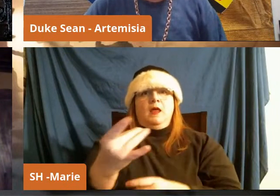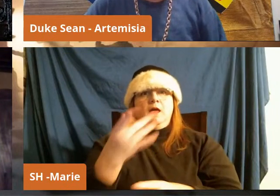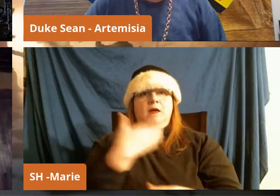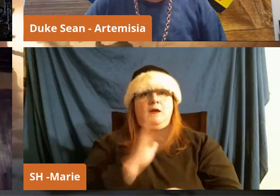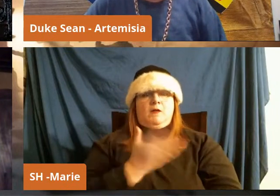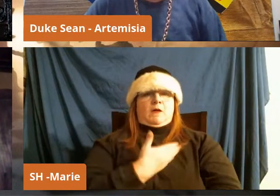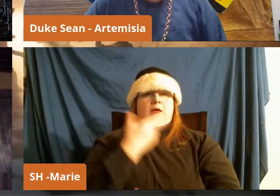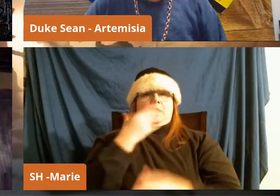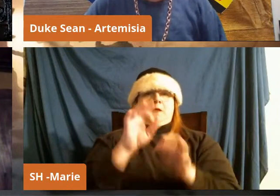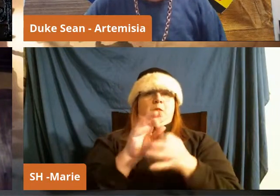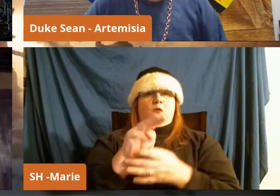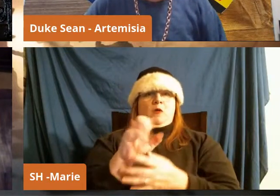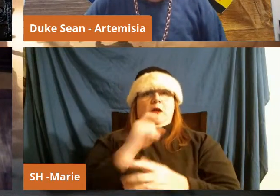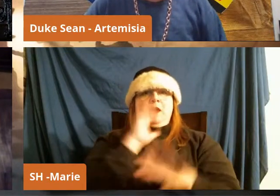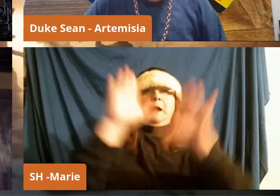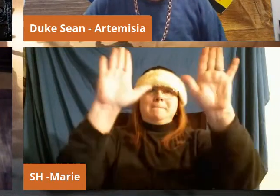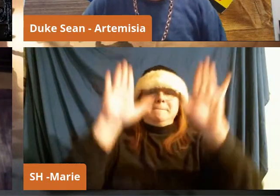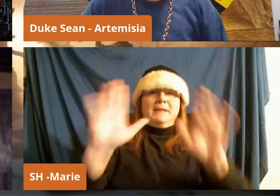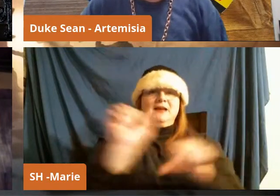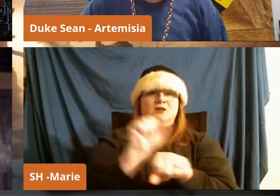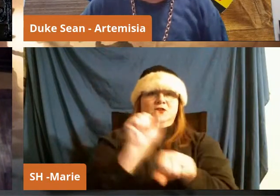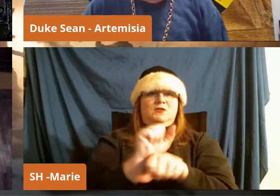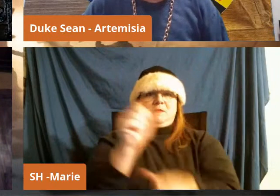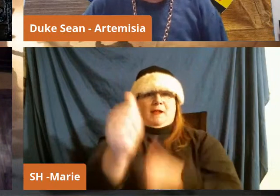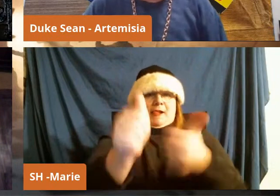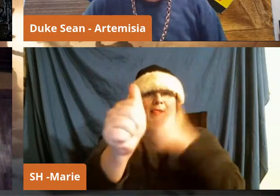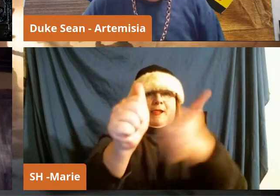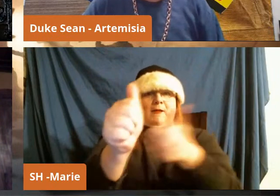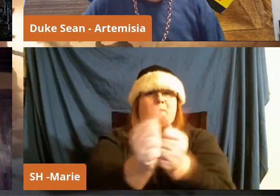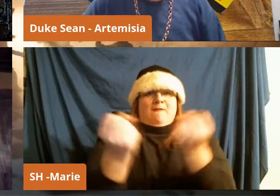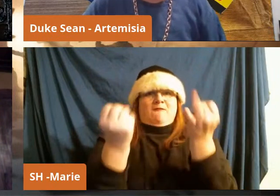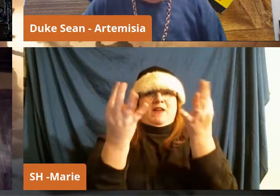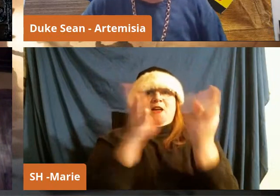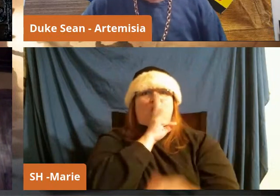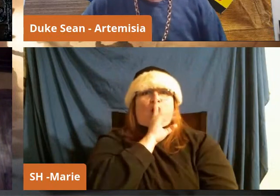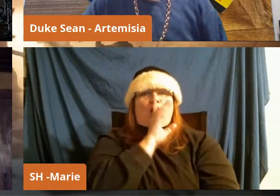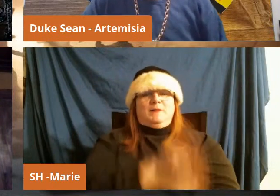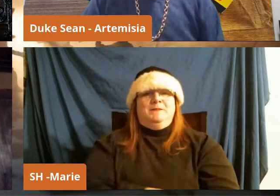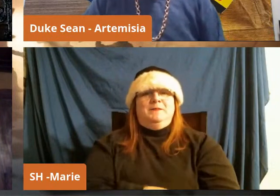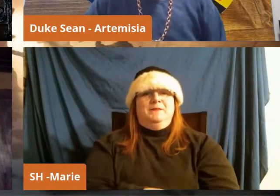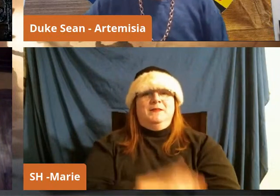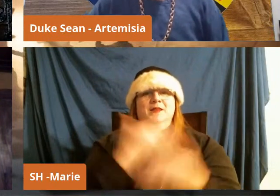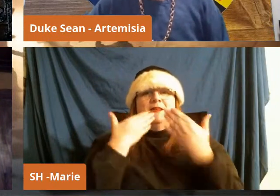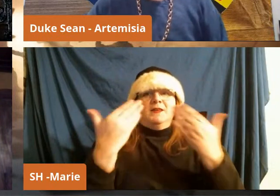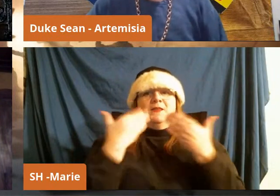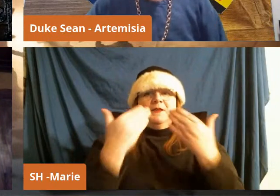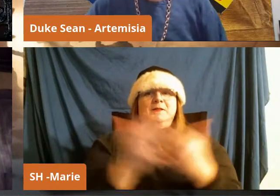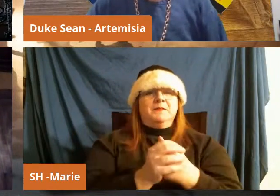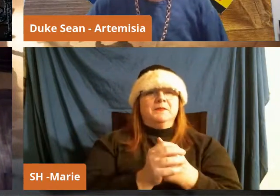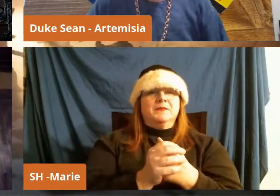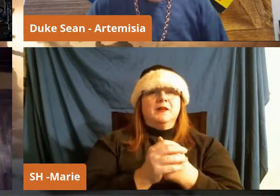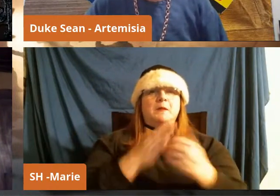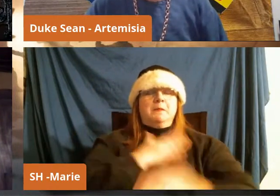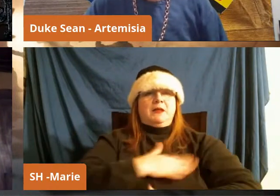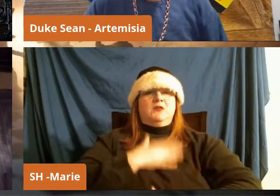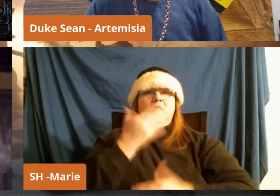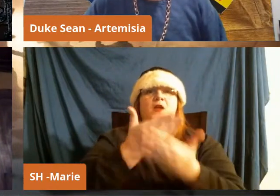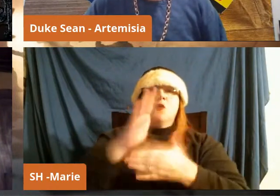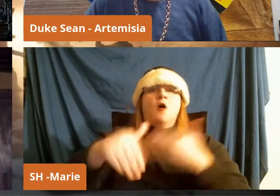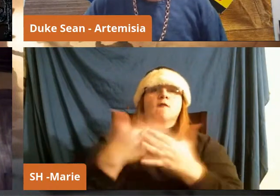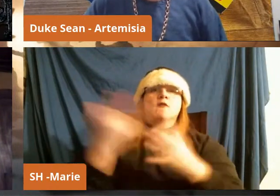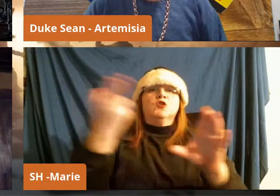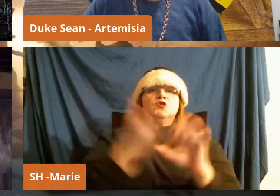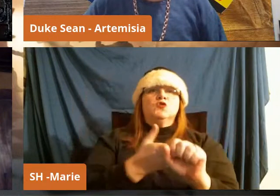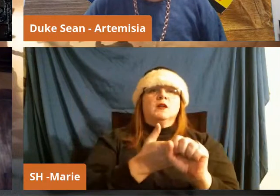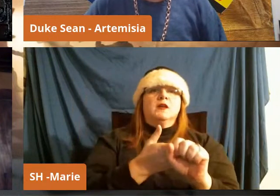our Silent Herald Marie. She has done an amazing job keeping up with our fast talk. Thank you so much. So, guys, it has been a pleasure. Thank you all for joining us.